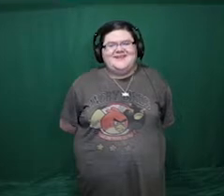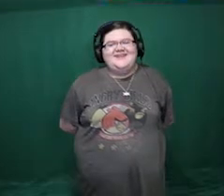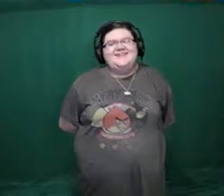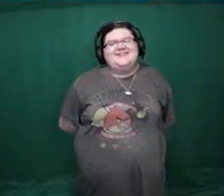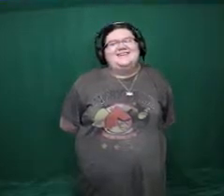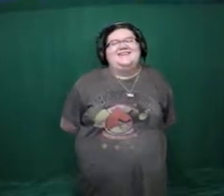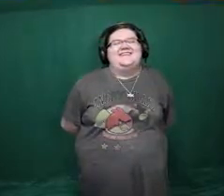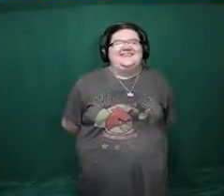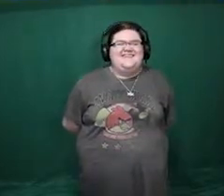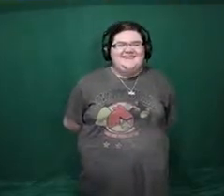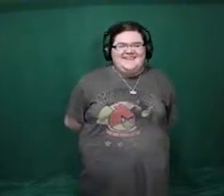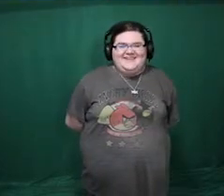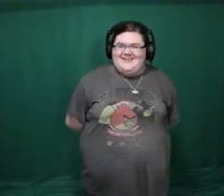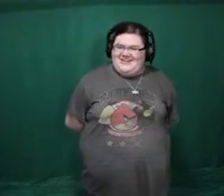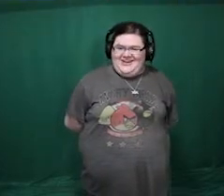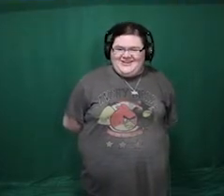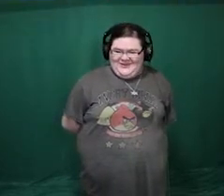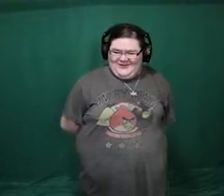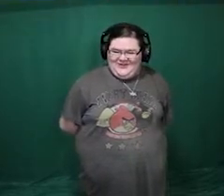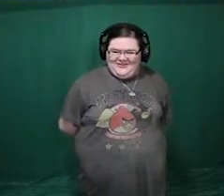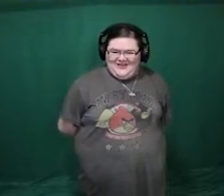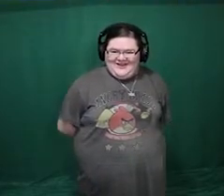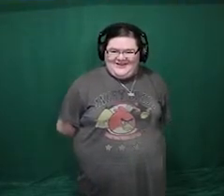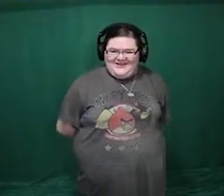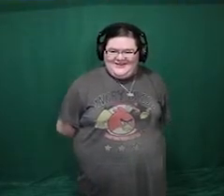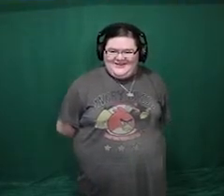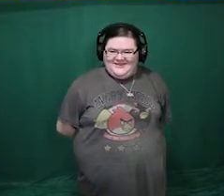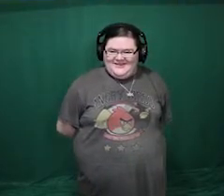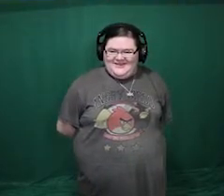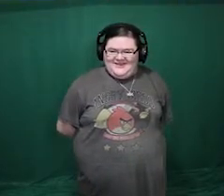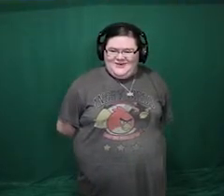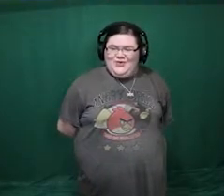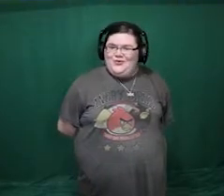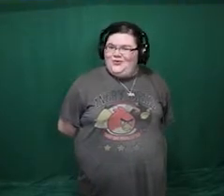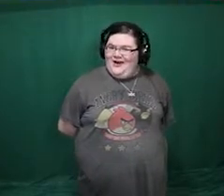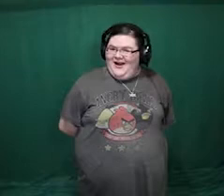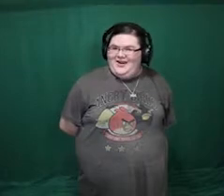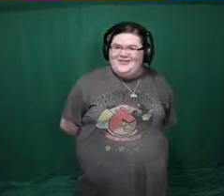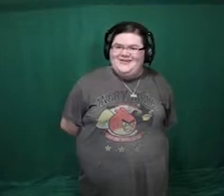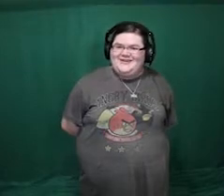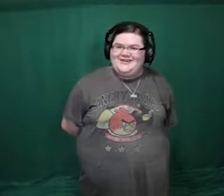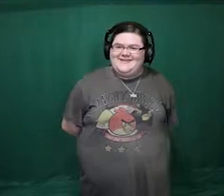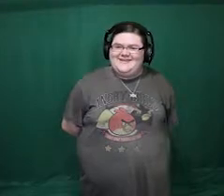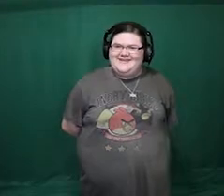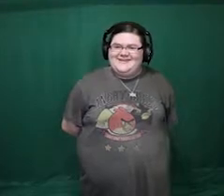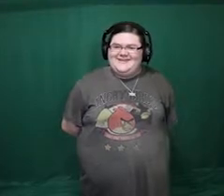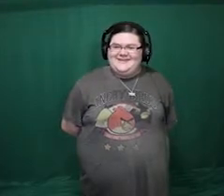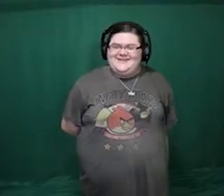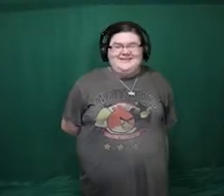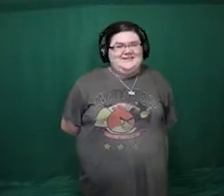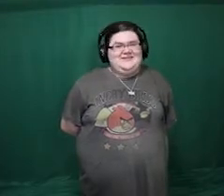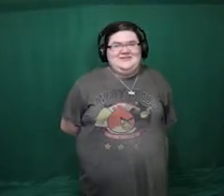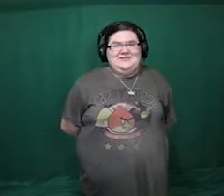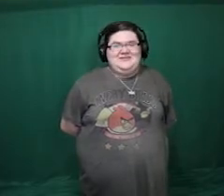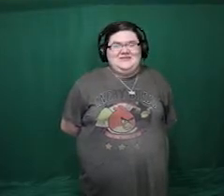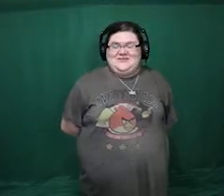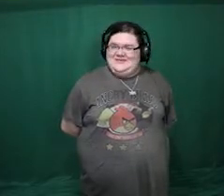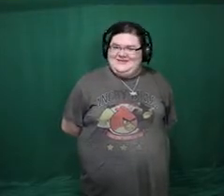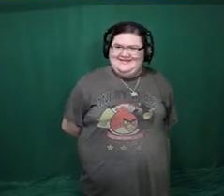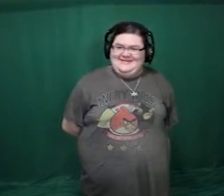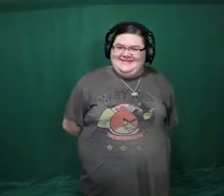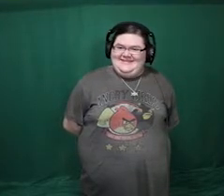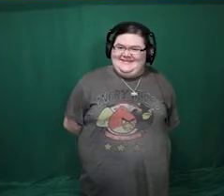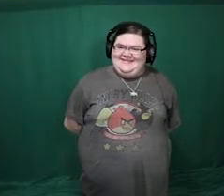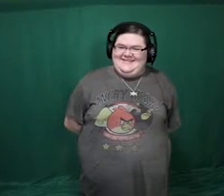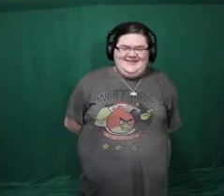it's a stupid did game. Did JJ qualify? Oh my god. Mate, I think you're meant to be the gamer. Shut up. I don't want to hear you're meant to be